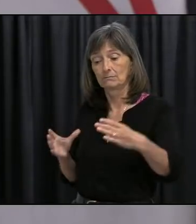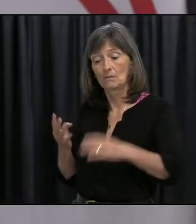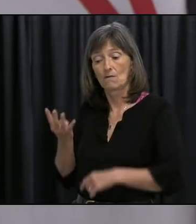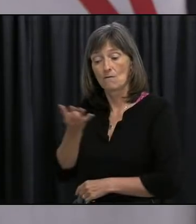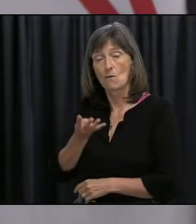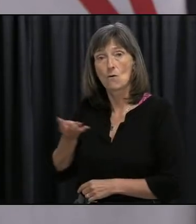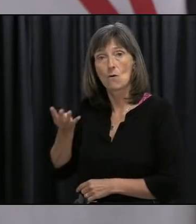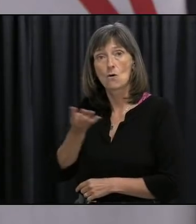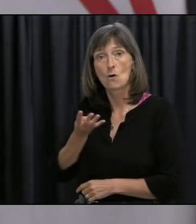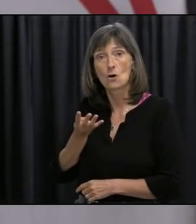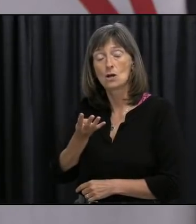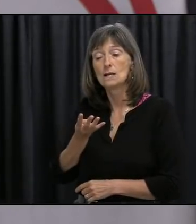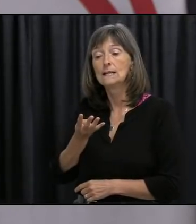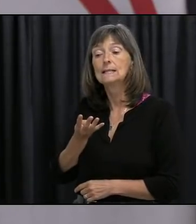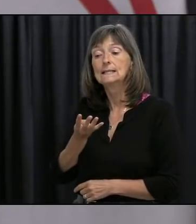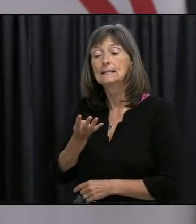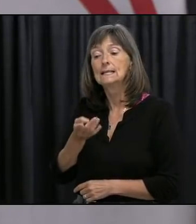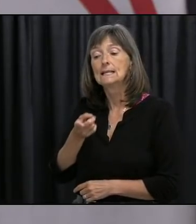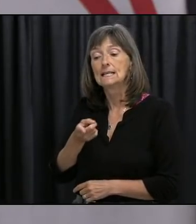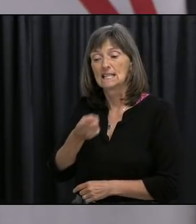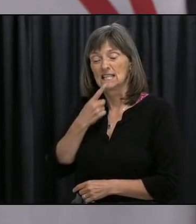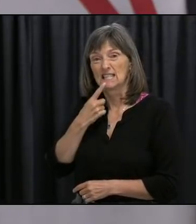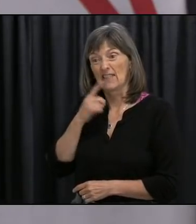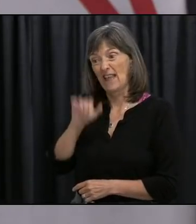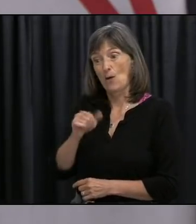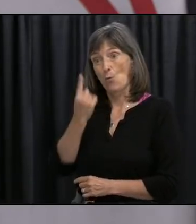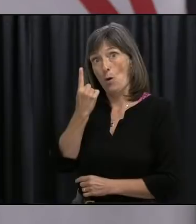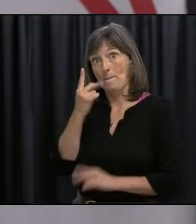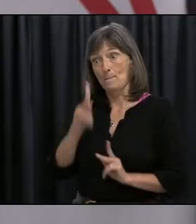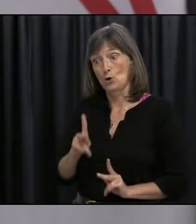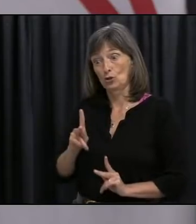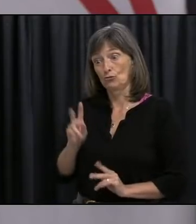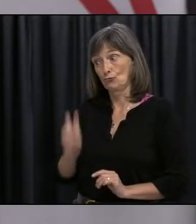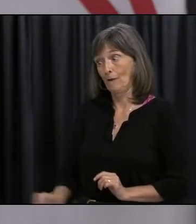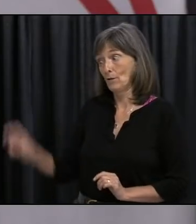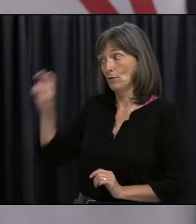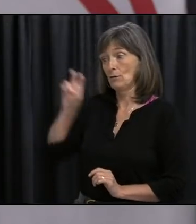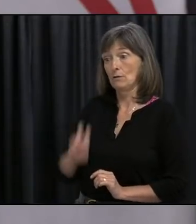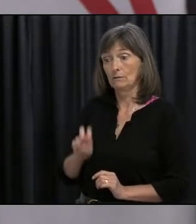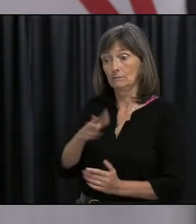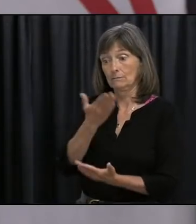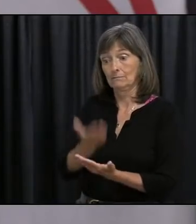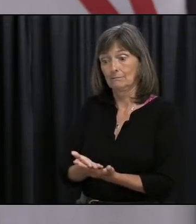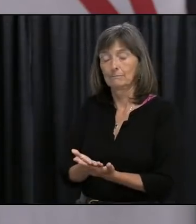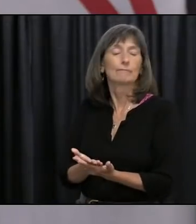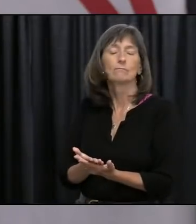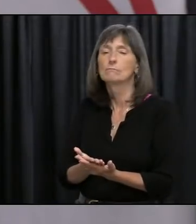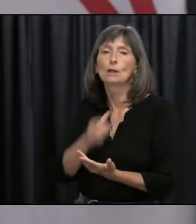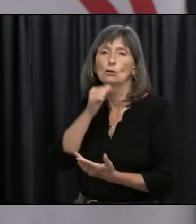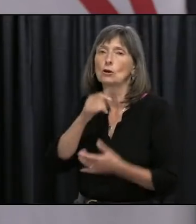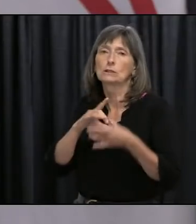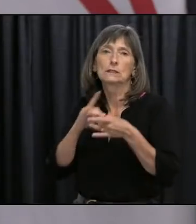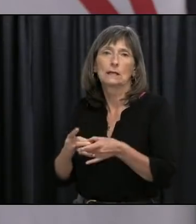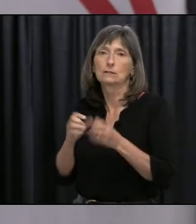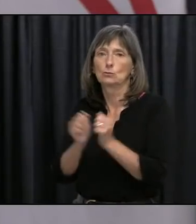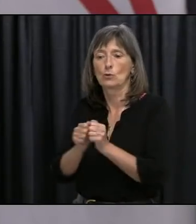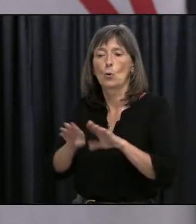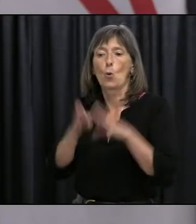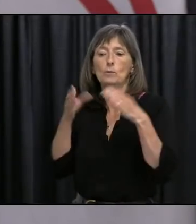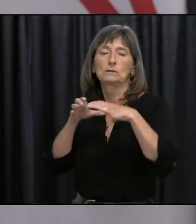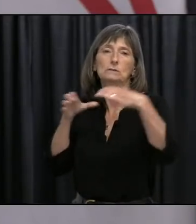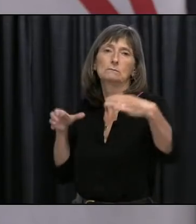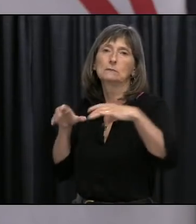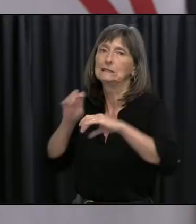clearly say and articulate that what happened with this traveler was not at all connected to the Atlantic bubble, 2 separate